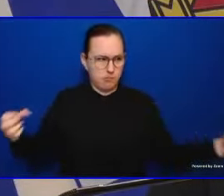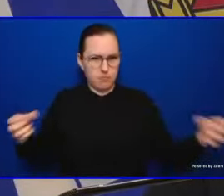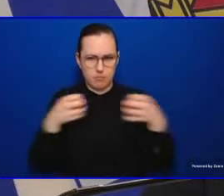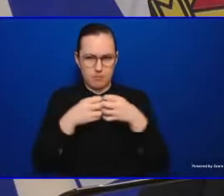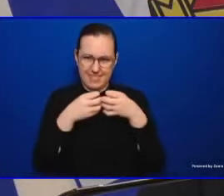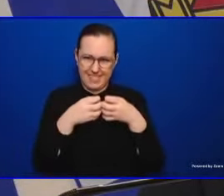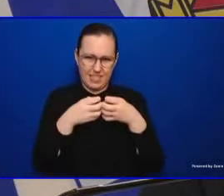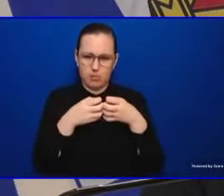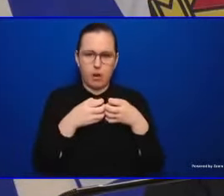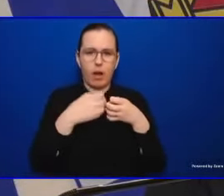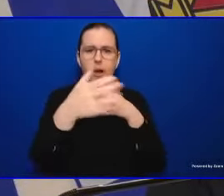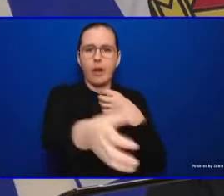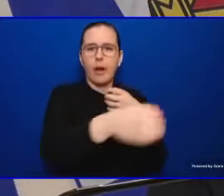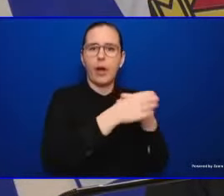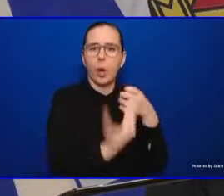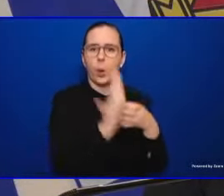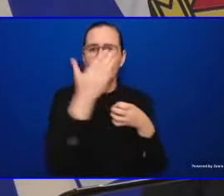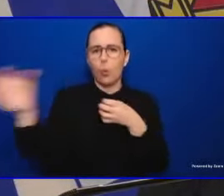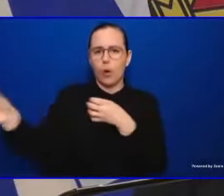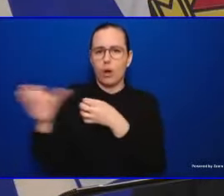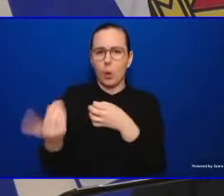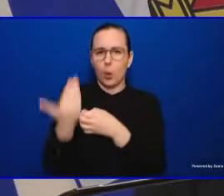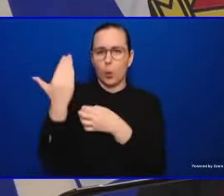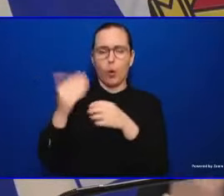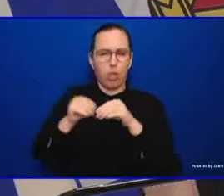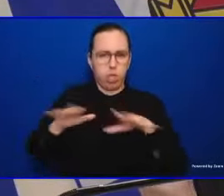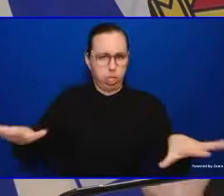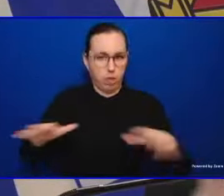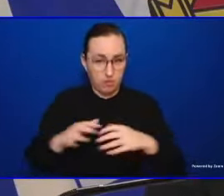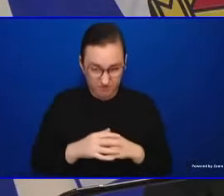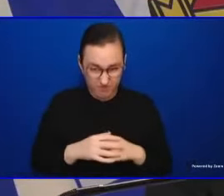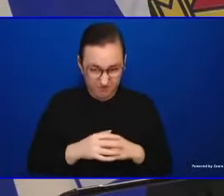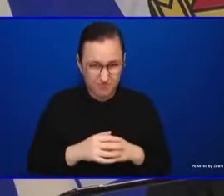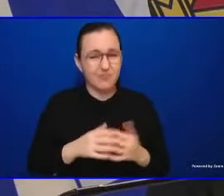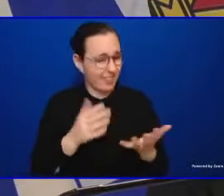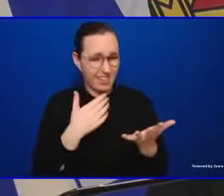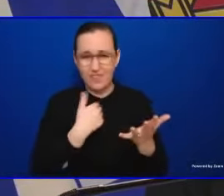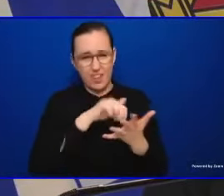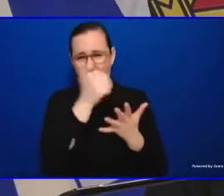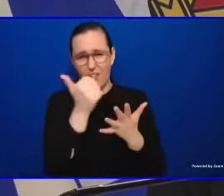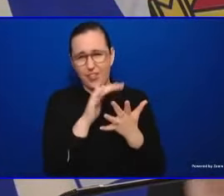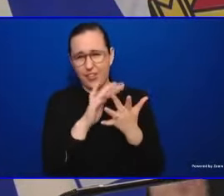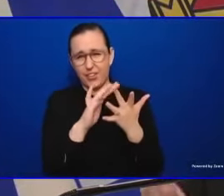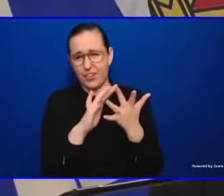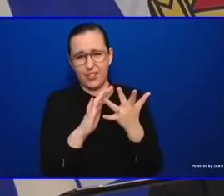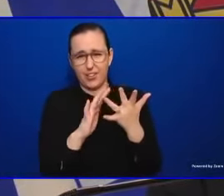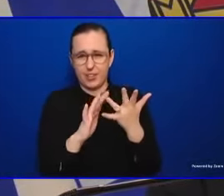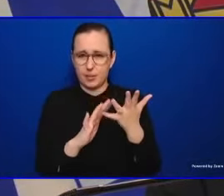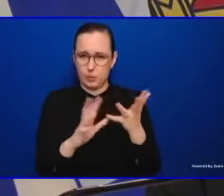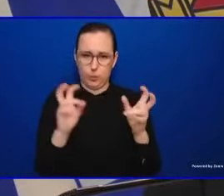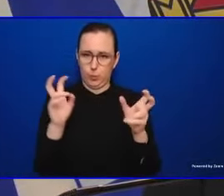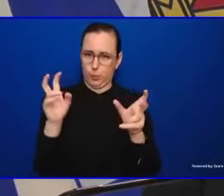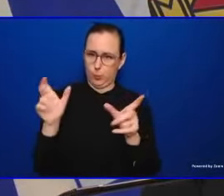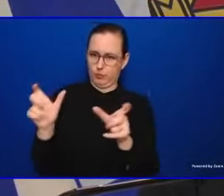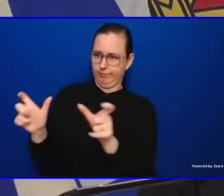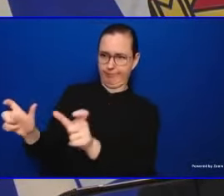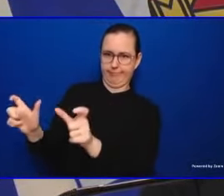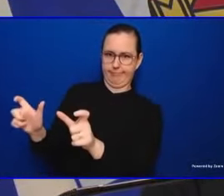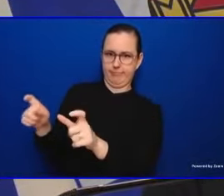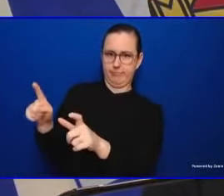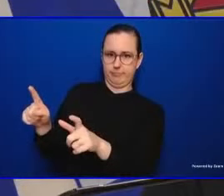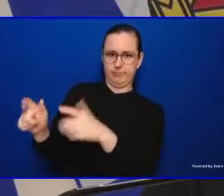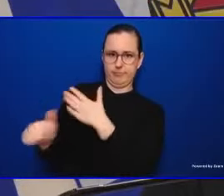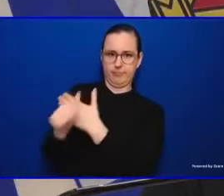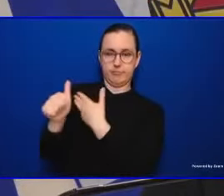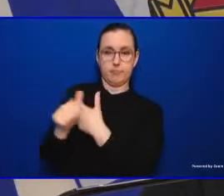and prevent the entrance of a hazard into that setting, like the daily screenings we do. So